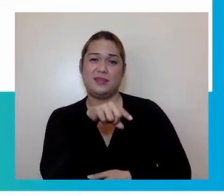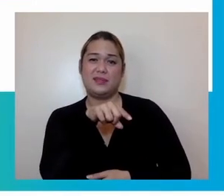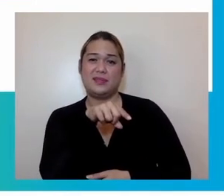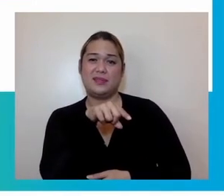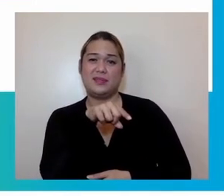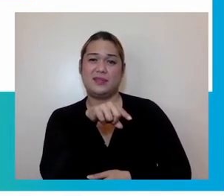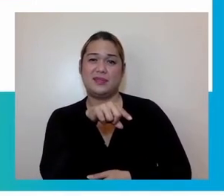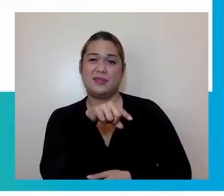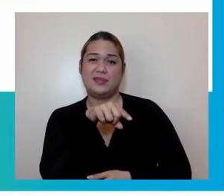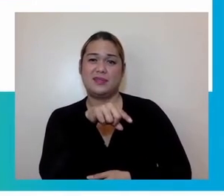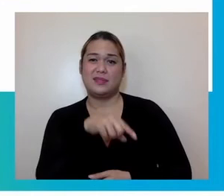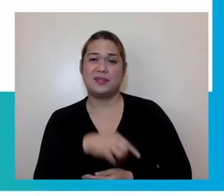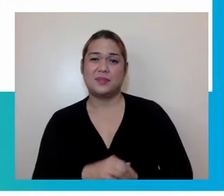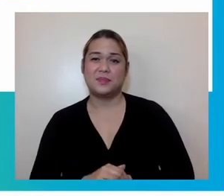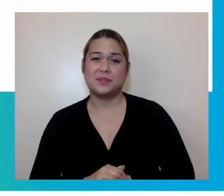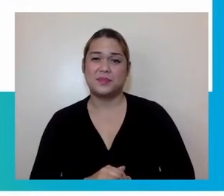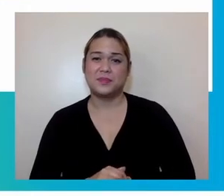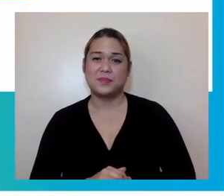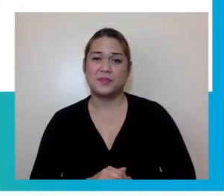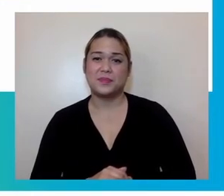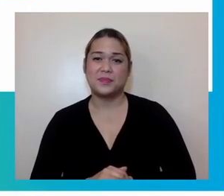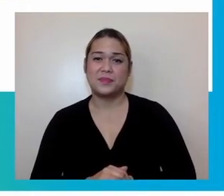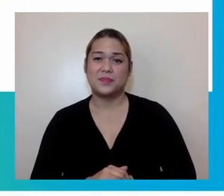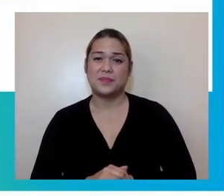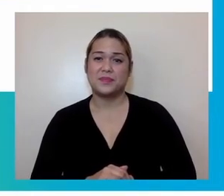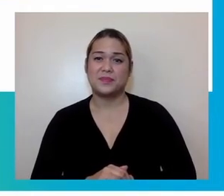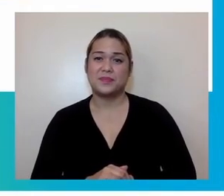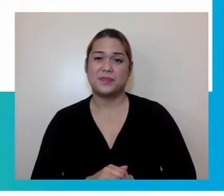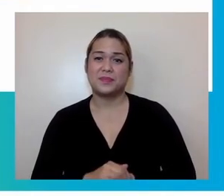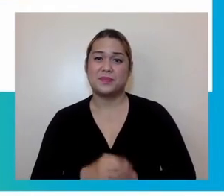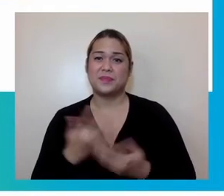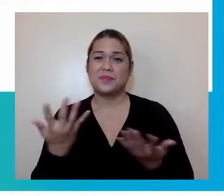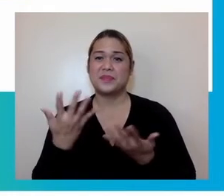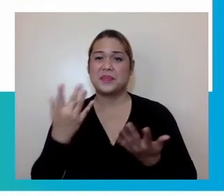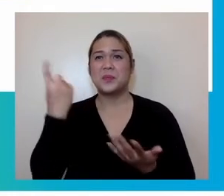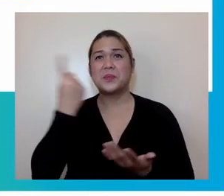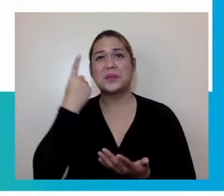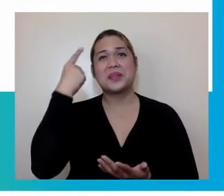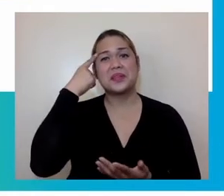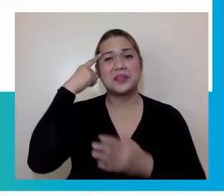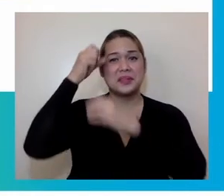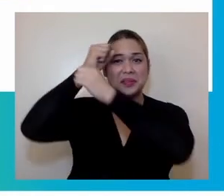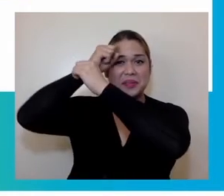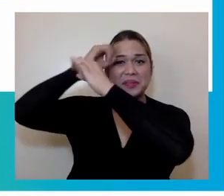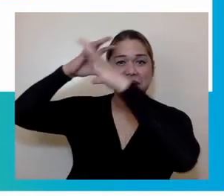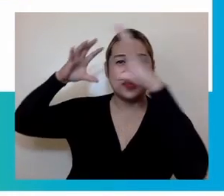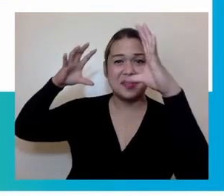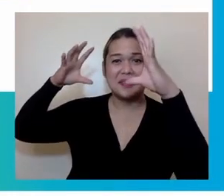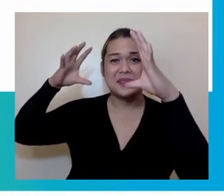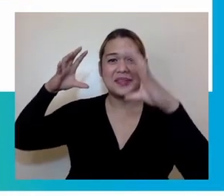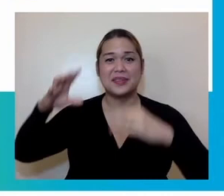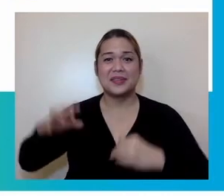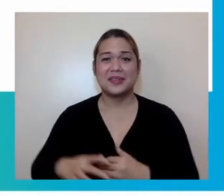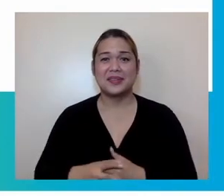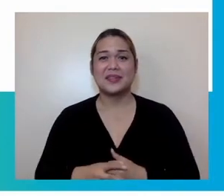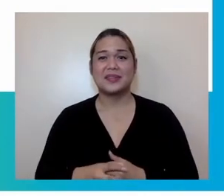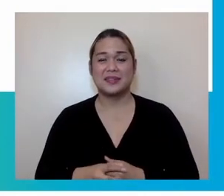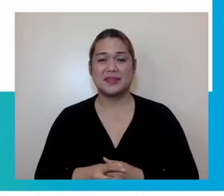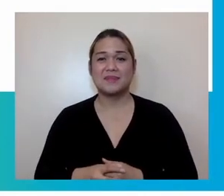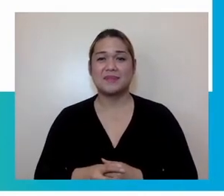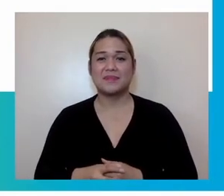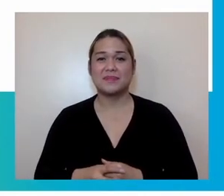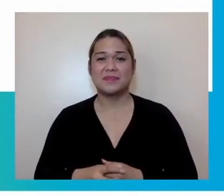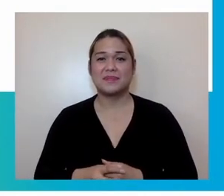aspirational paper. So I will stop here and happy to have a further conversation. Thank